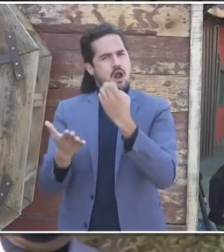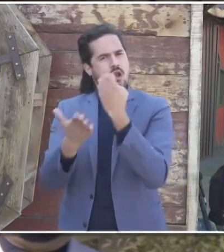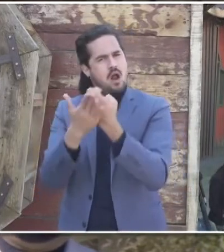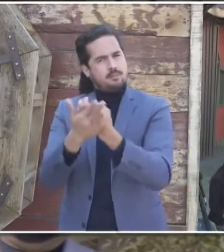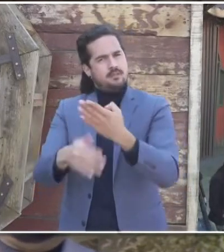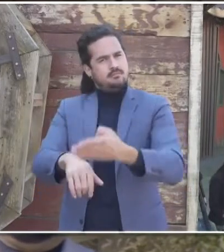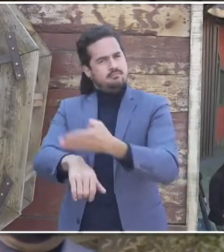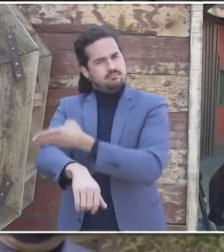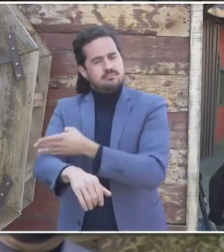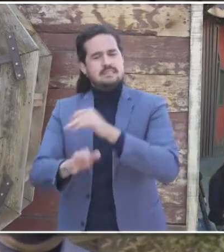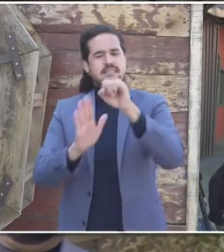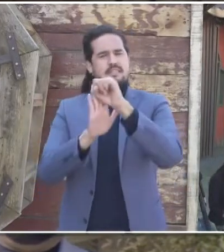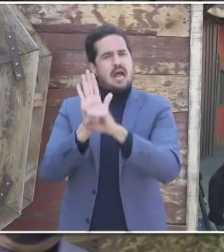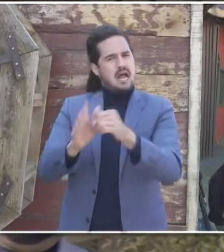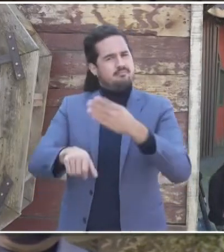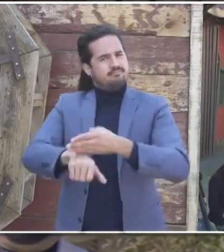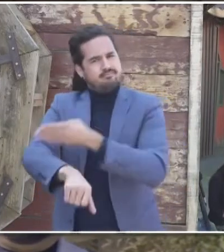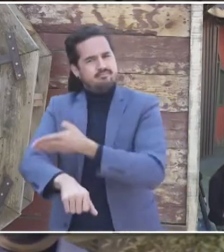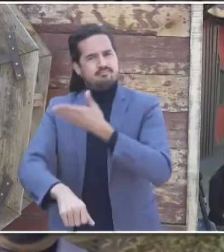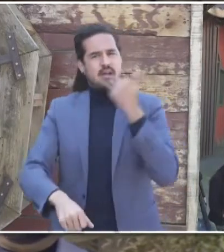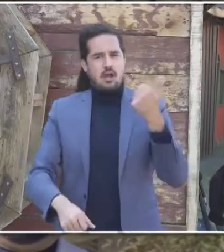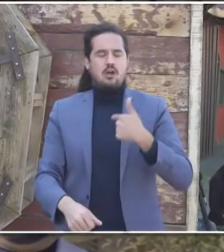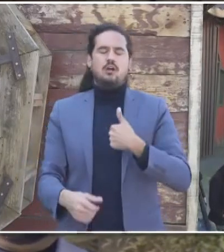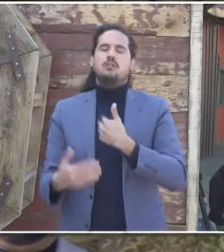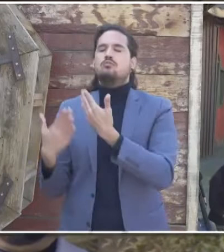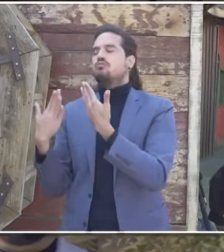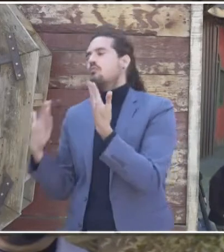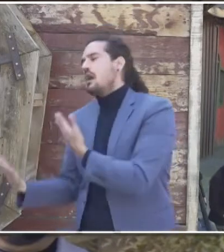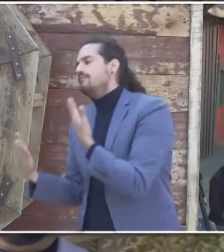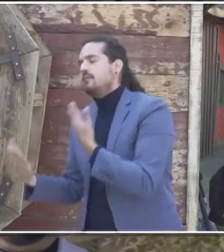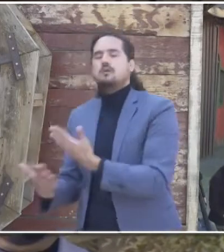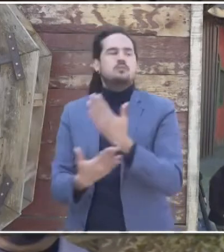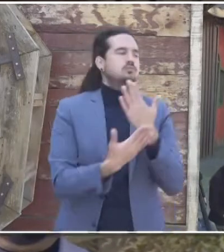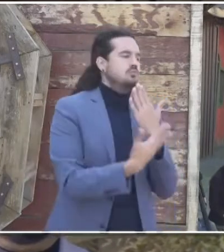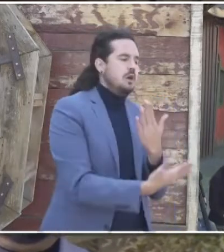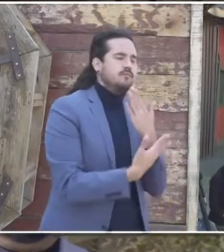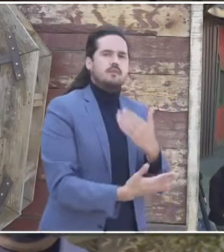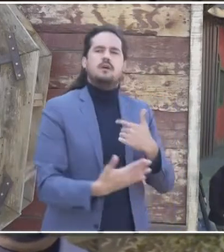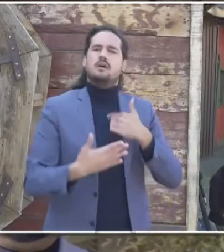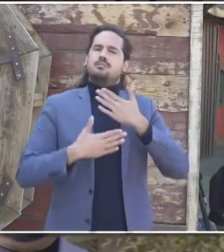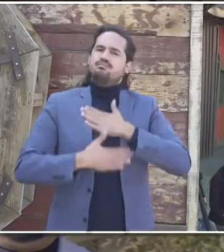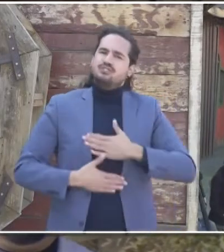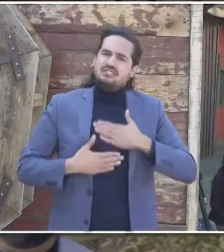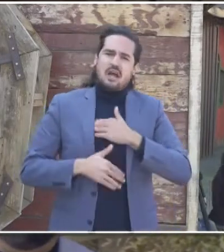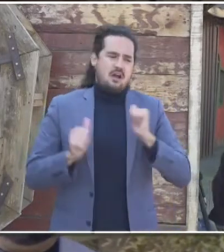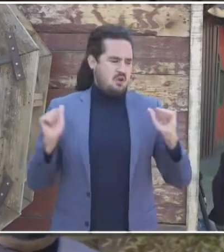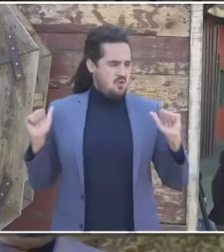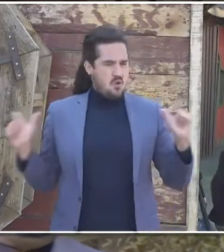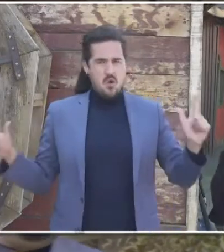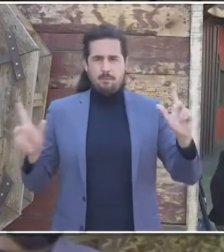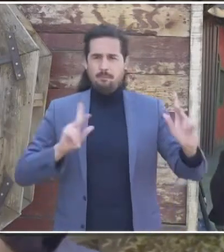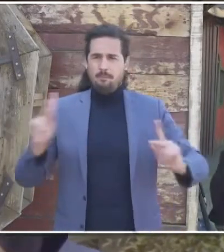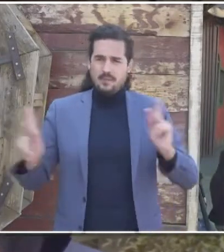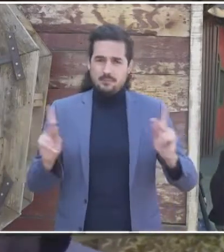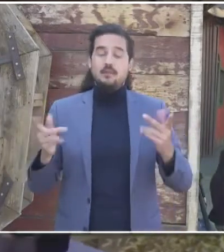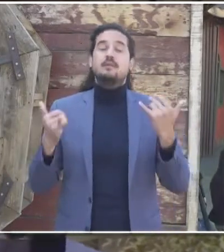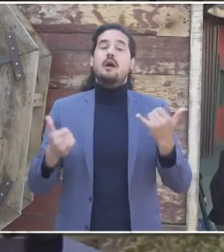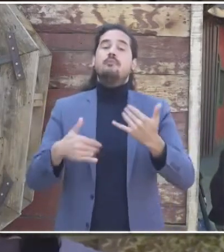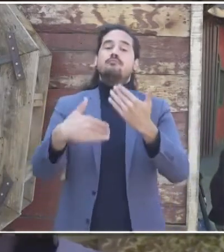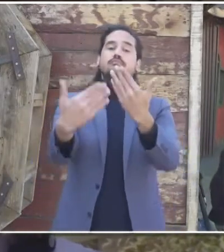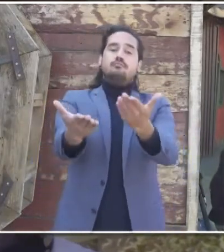with gratitude and appreciation to each and every one of them. With that, we're happy, of course, to answer any questions.